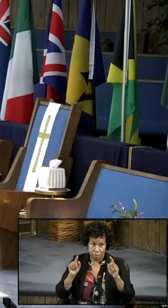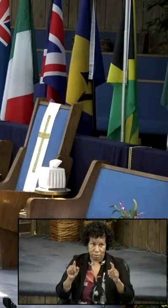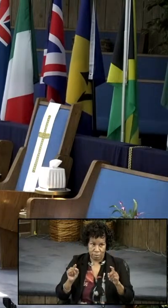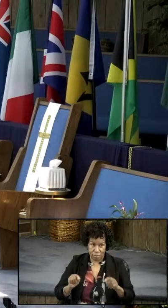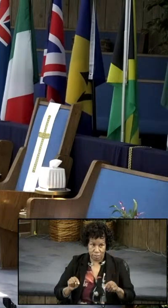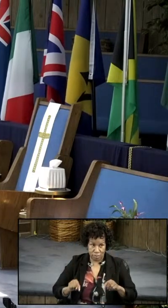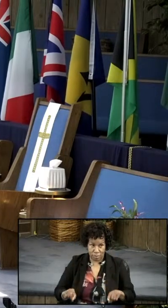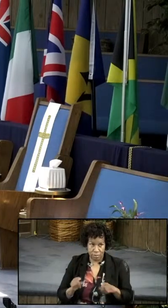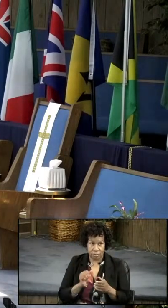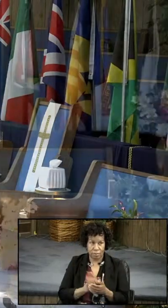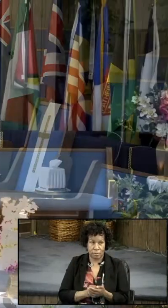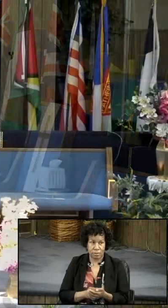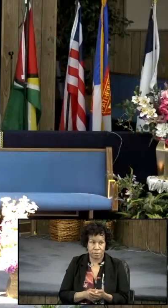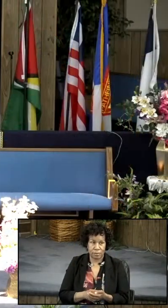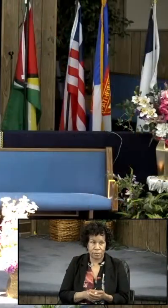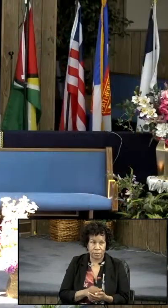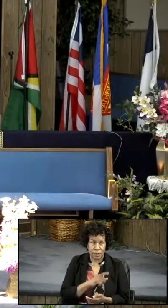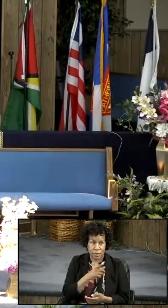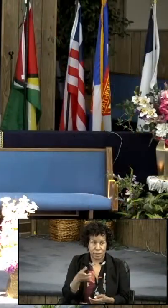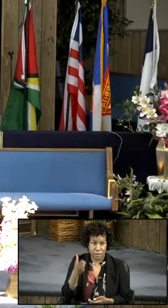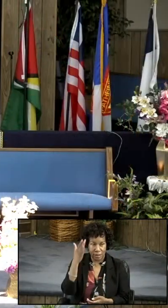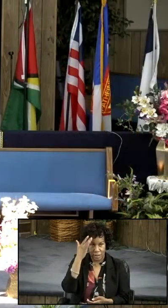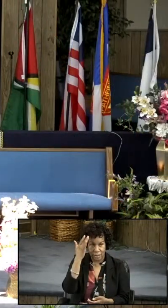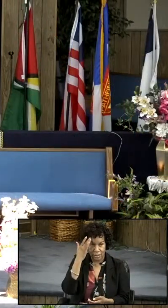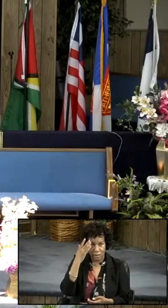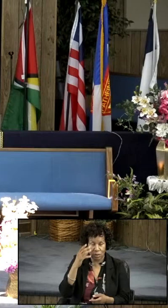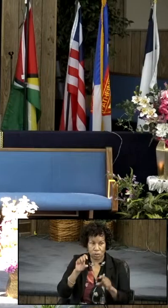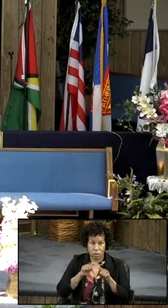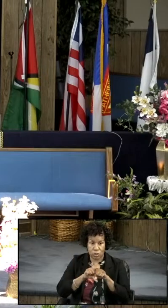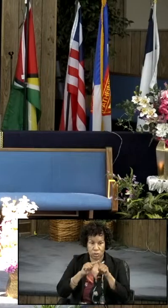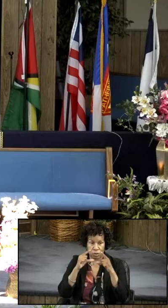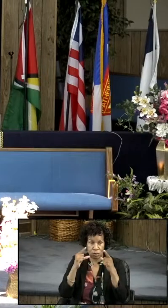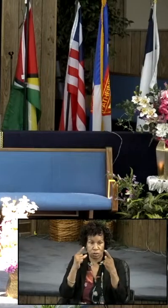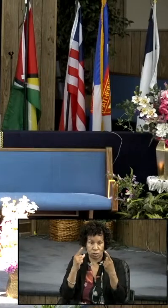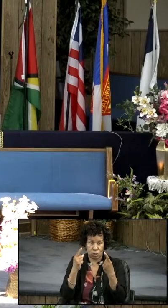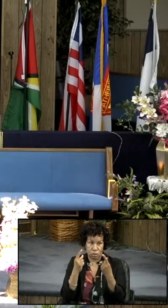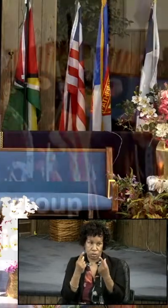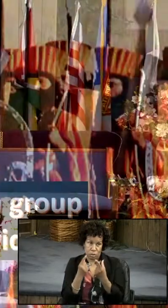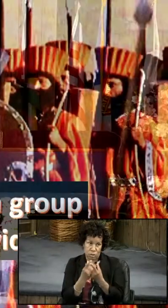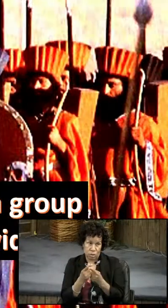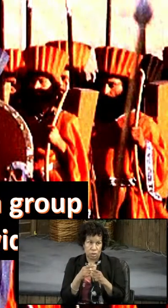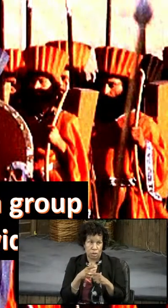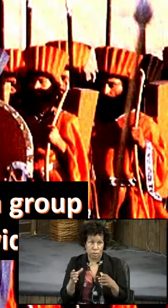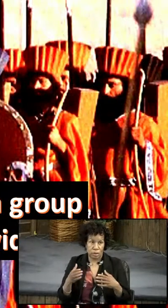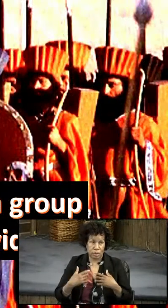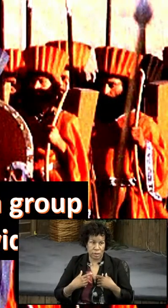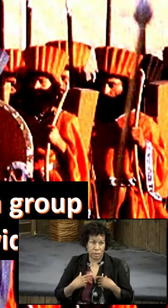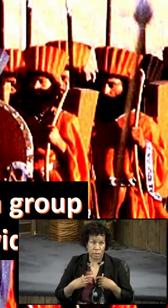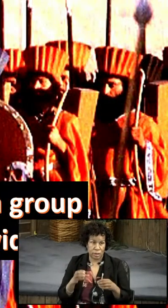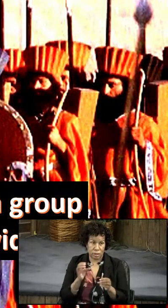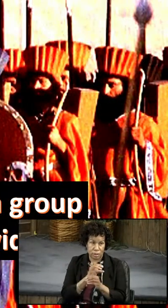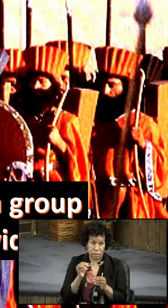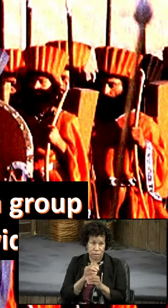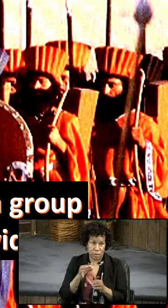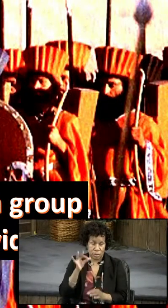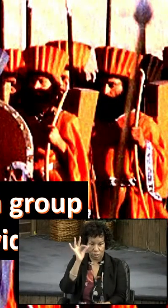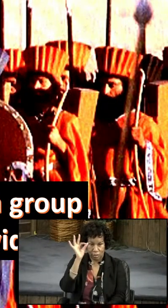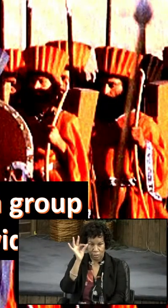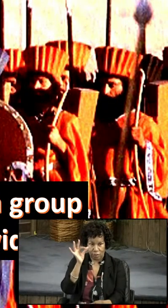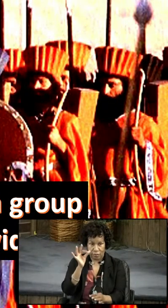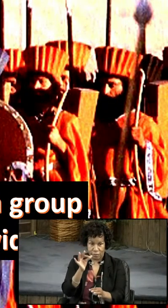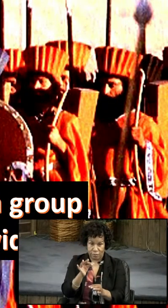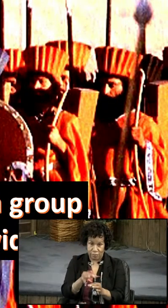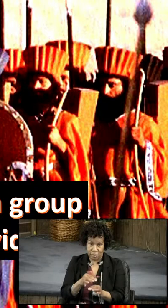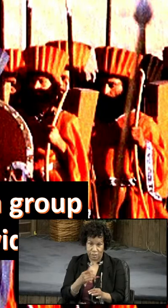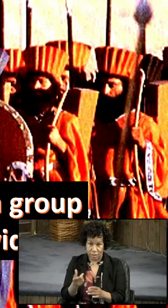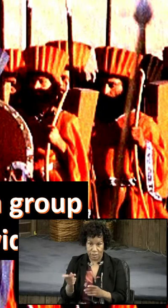y'all this? They were confident as a group, but had how much faith? No faith as individuals.